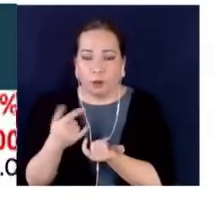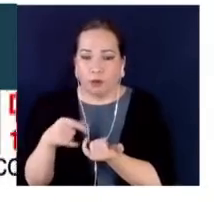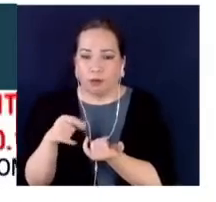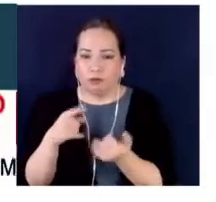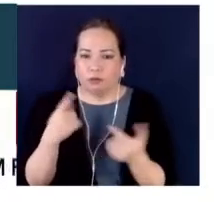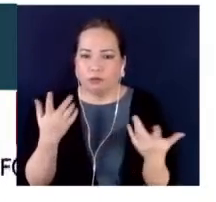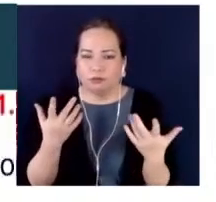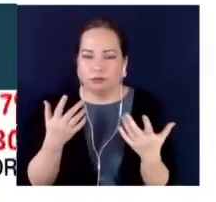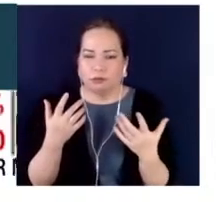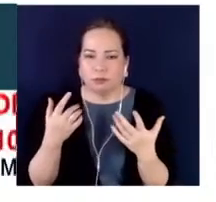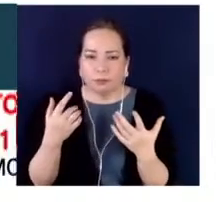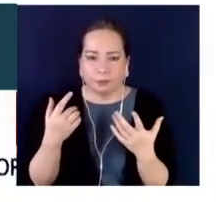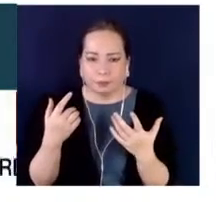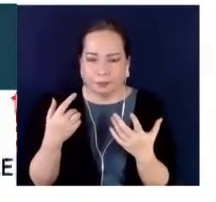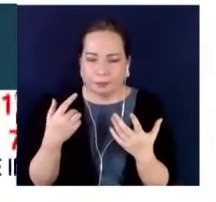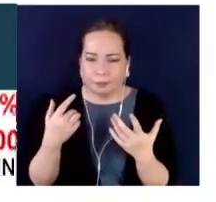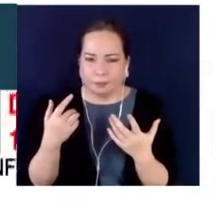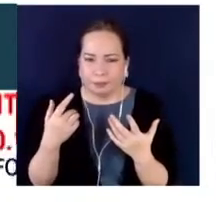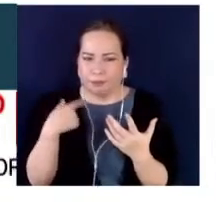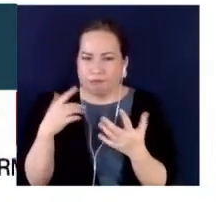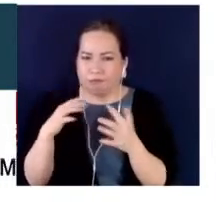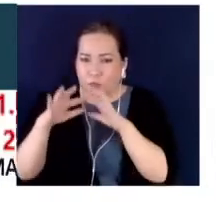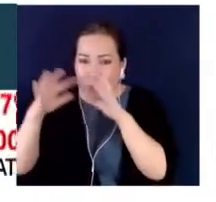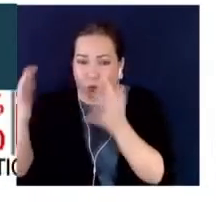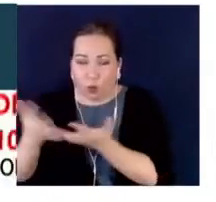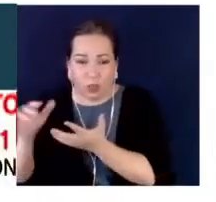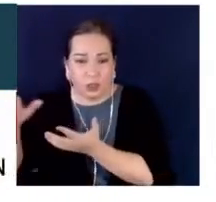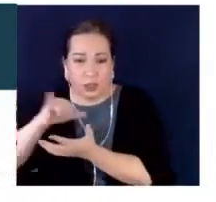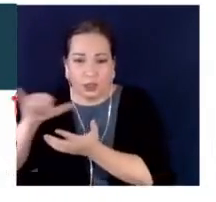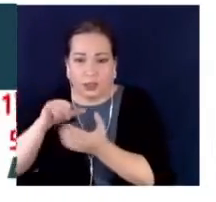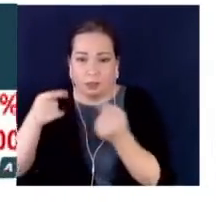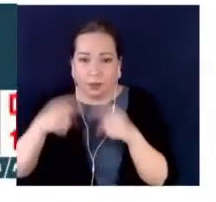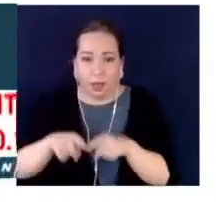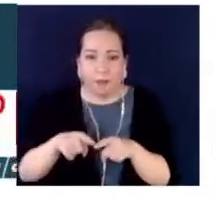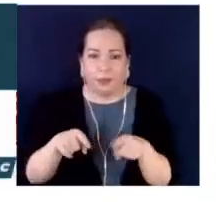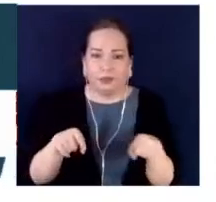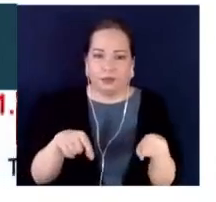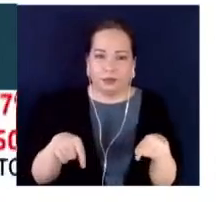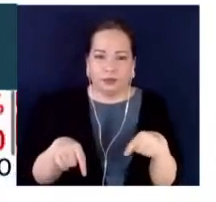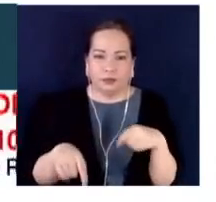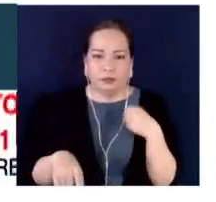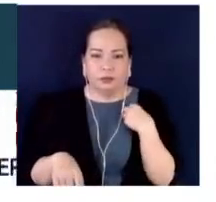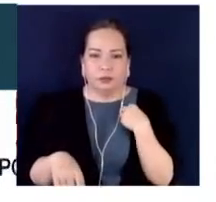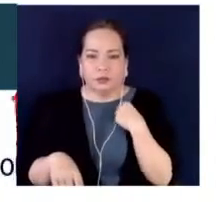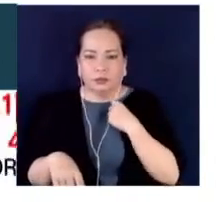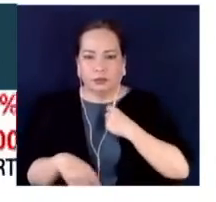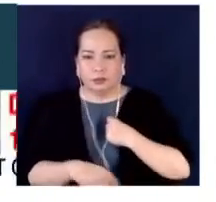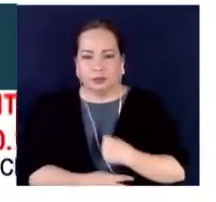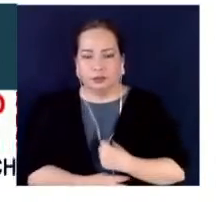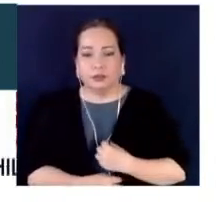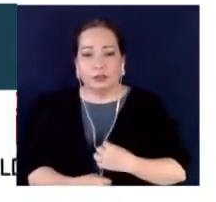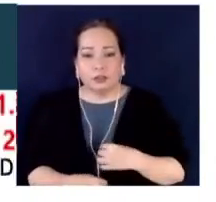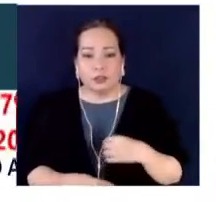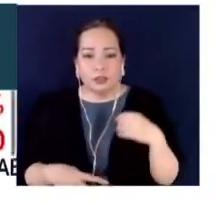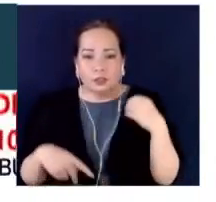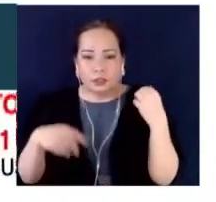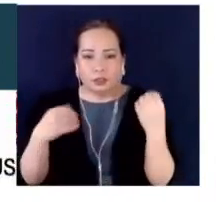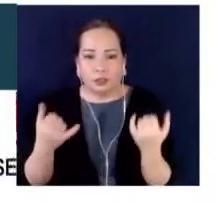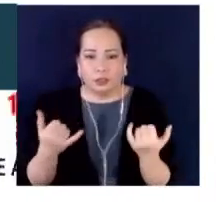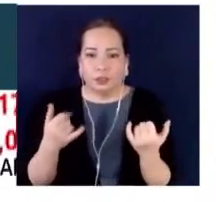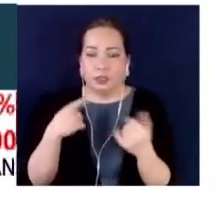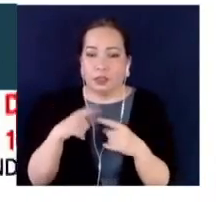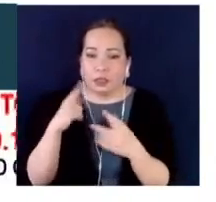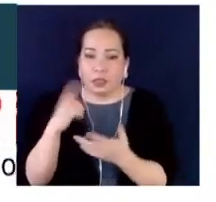happening in other parts of the globe. Yes, actually that's unfortunate, but it's more of a supply and